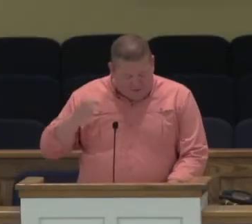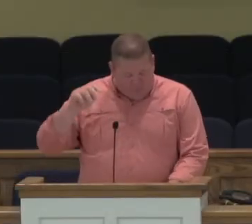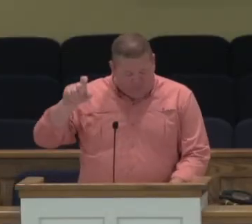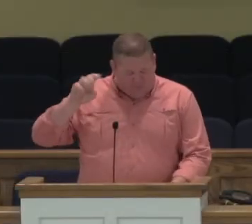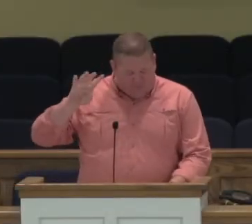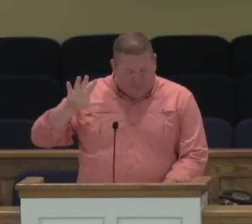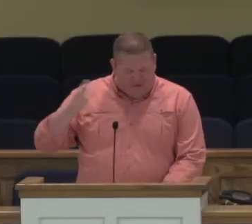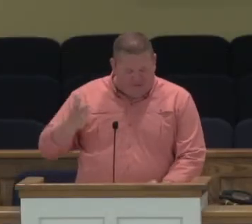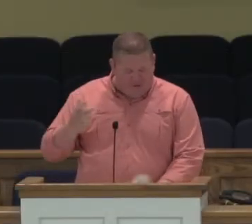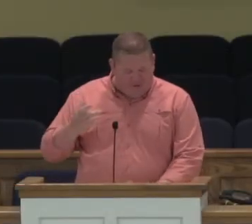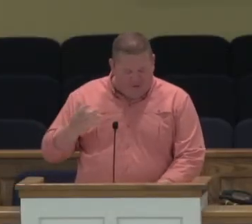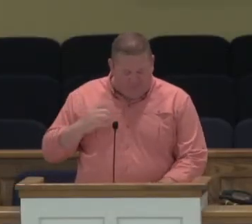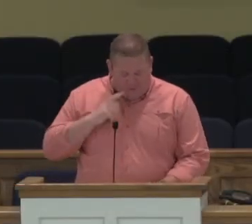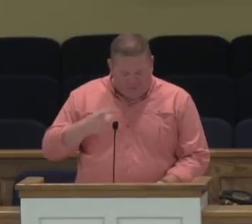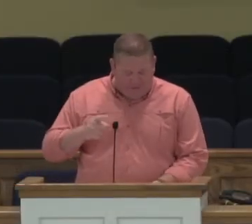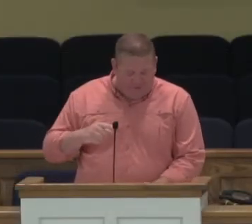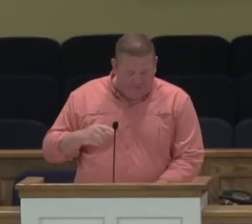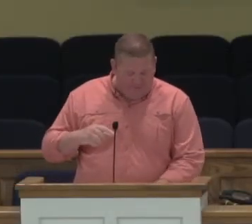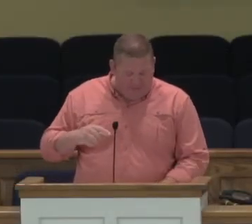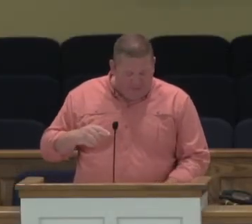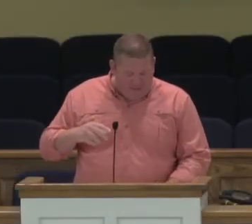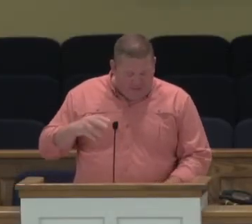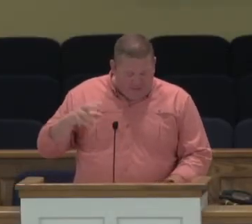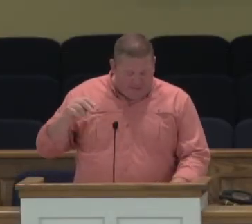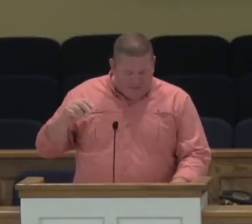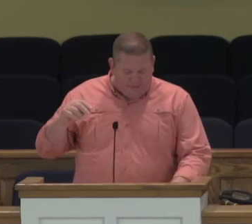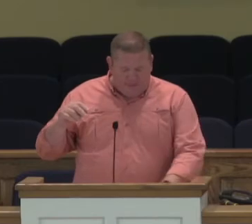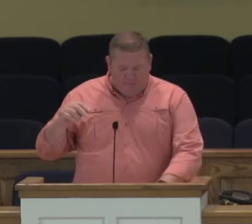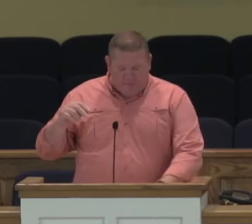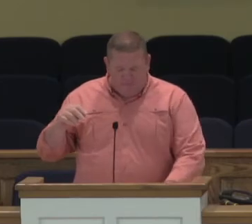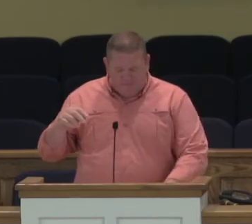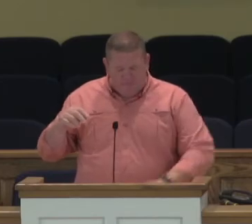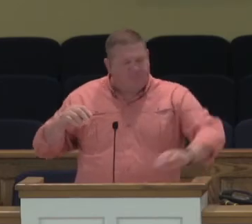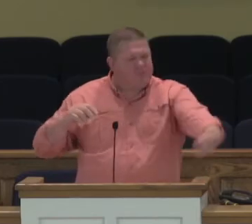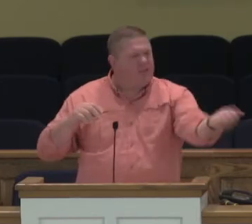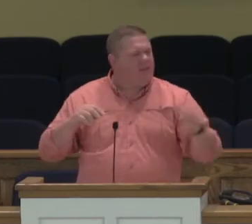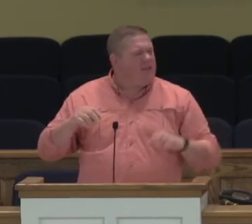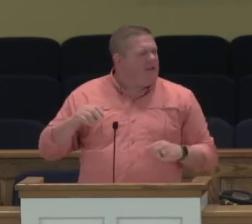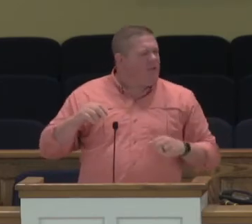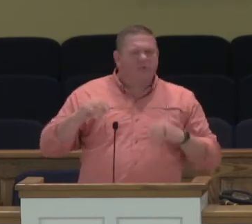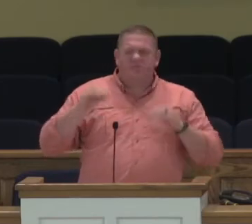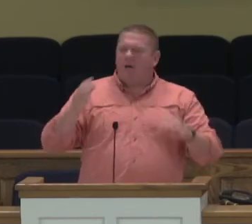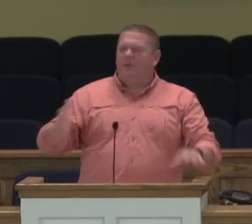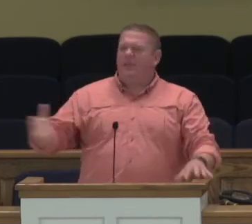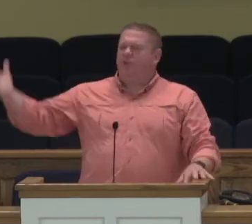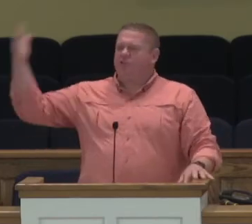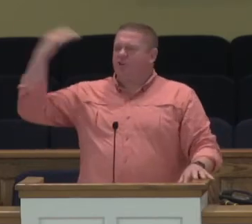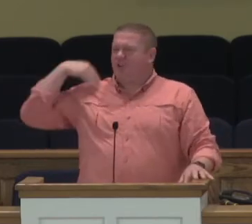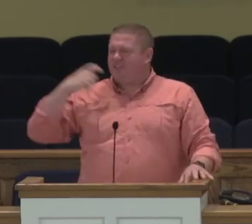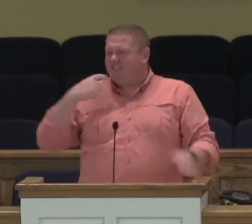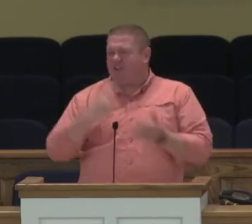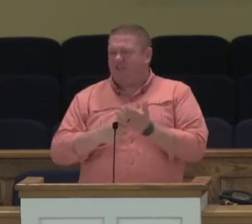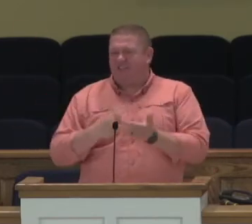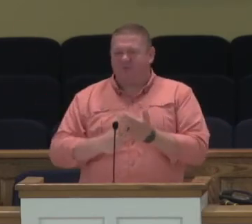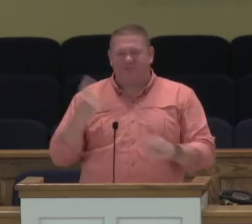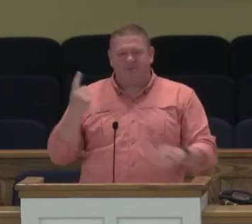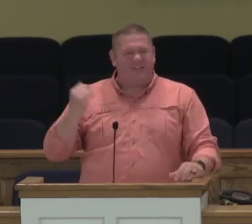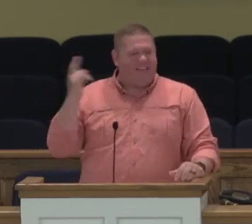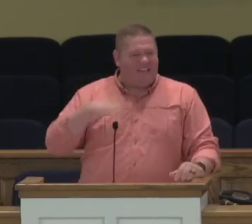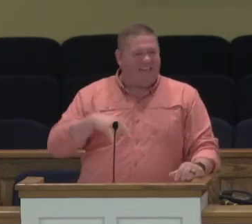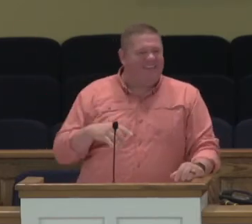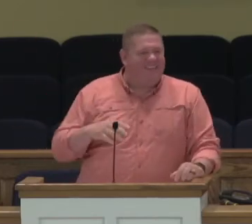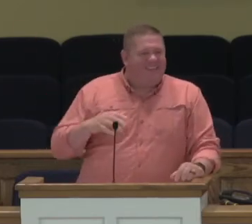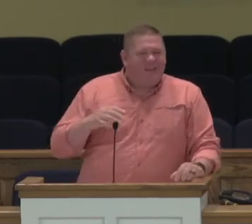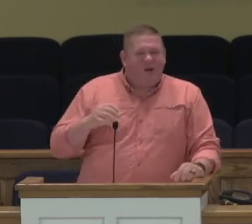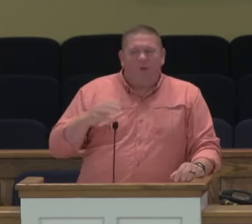All right, Psalm 145 here. Here we are there. And I was taught many years ago, I just had this conversation with somebody